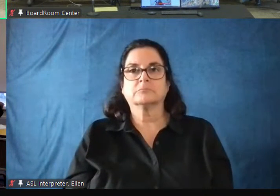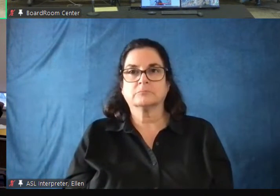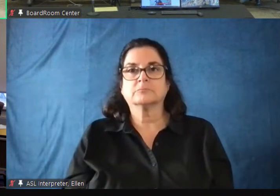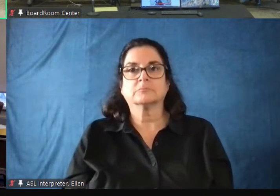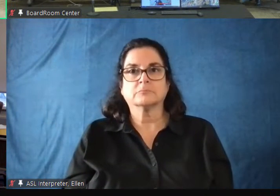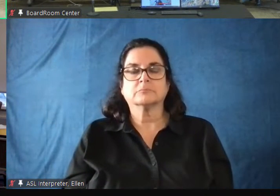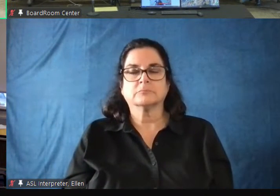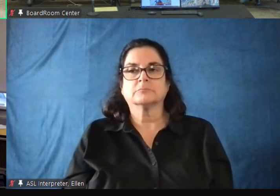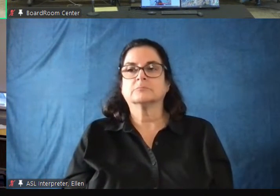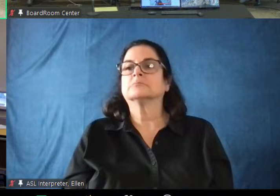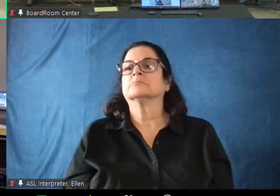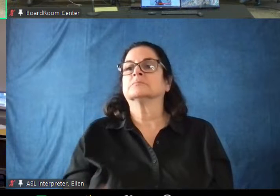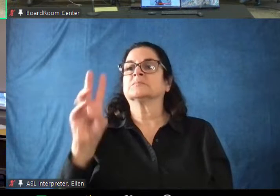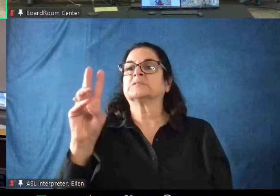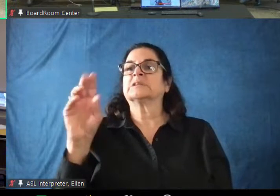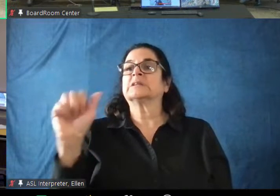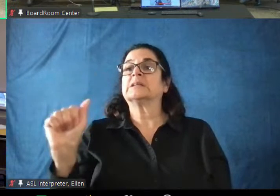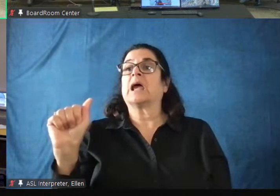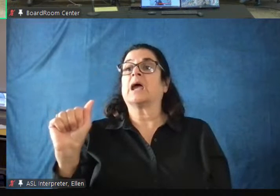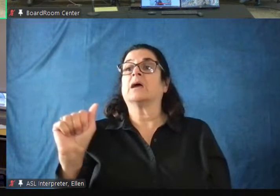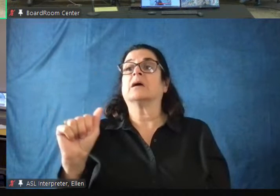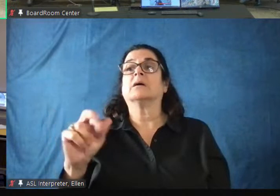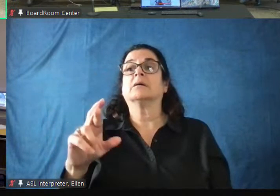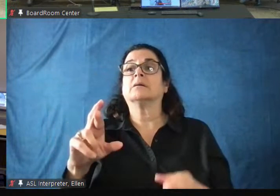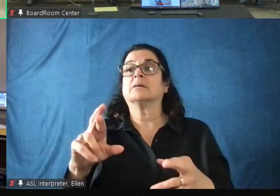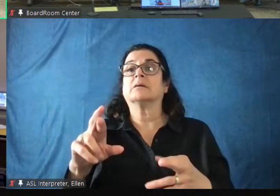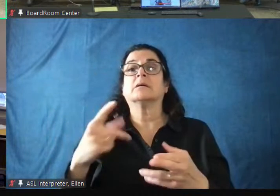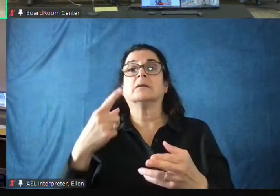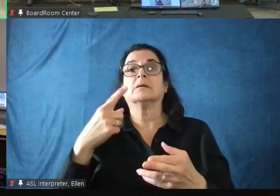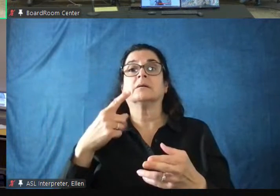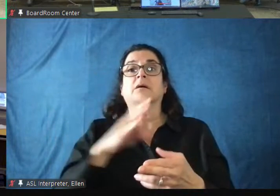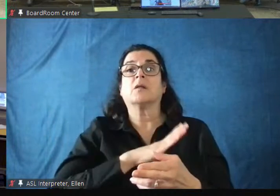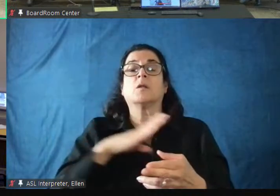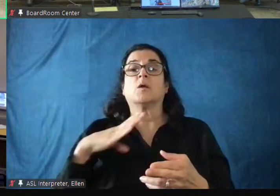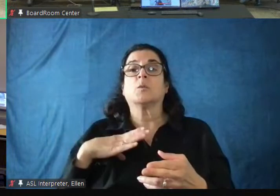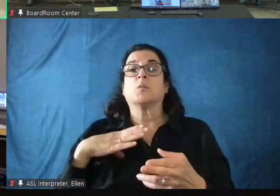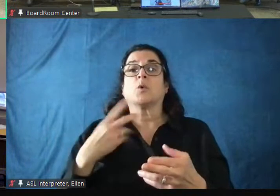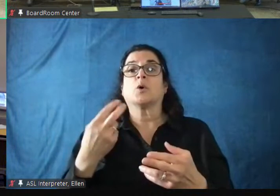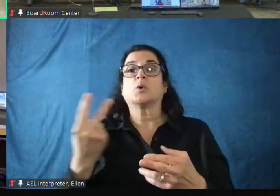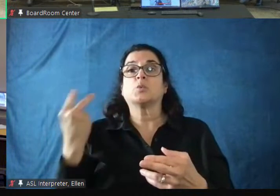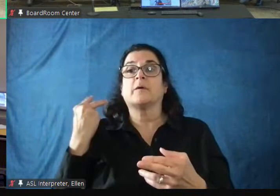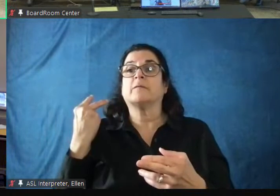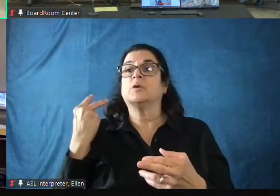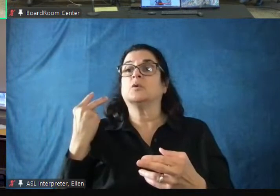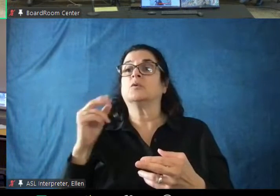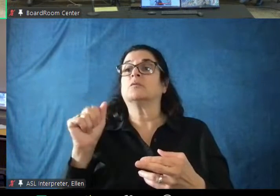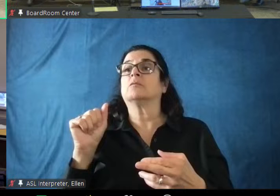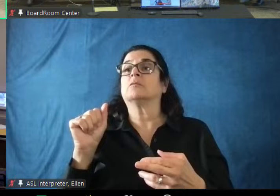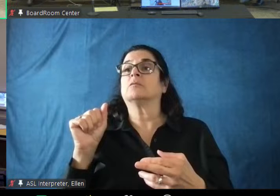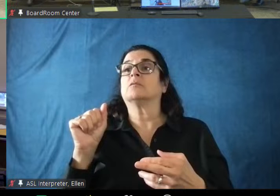In item 6A, Chairman, the board reviewed the closed session meeting minutes for August 14th, 2024.